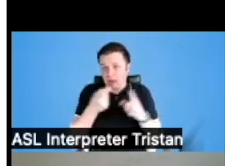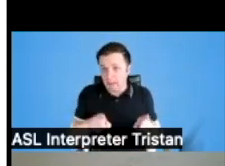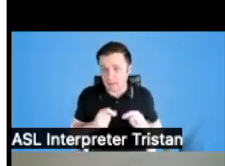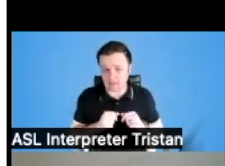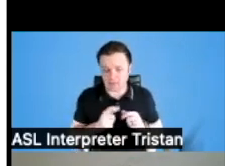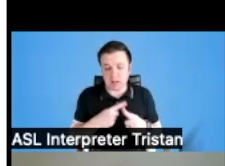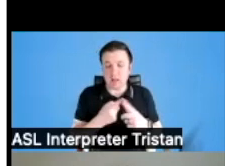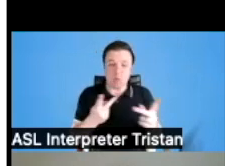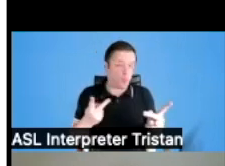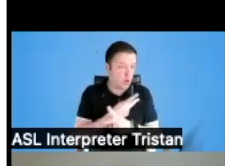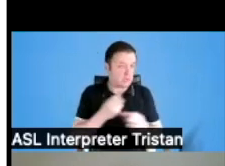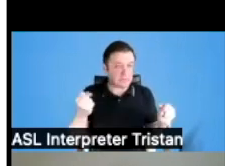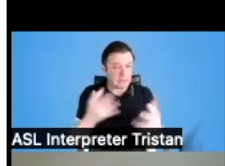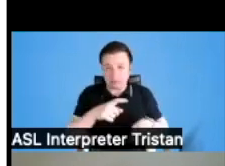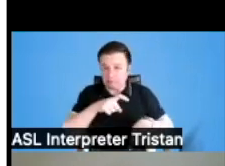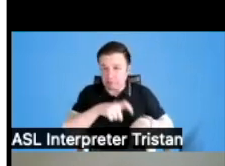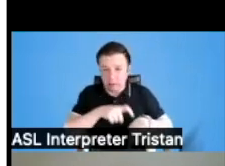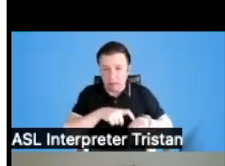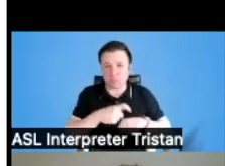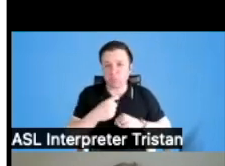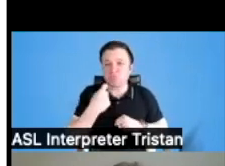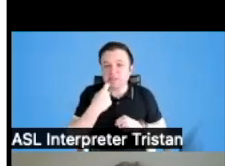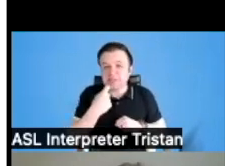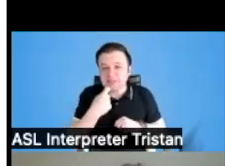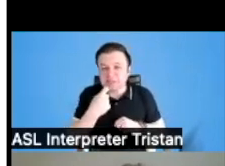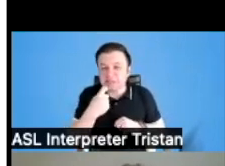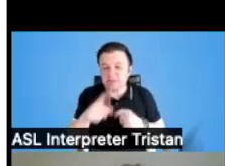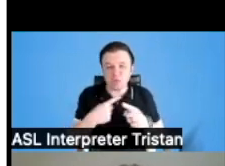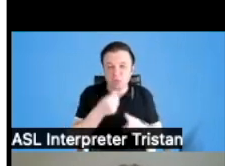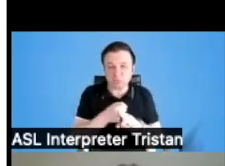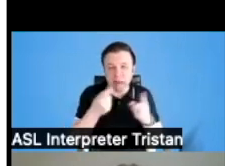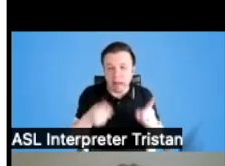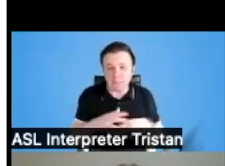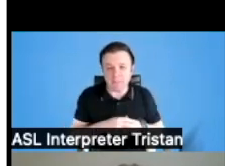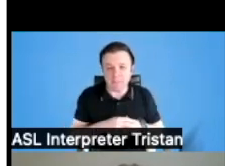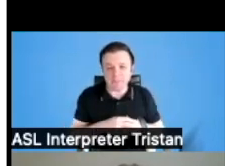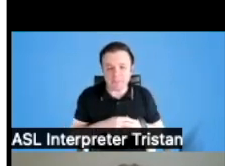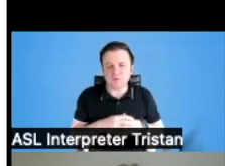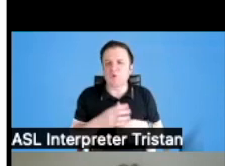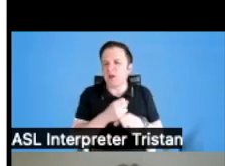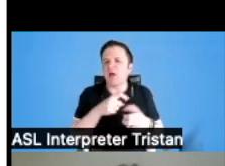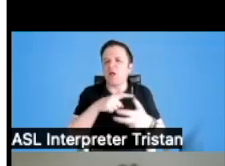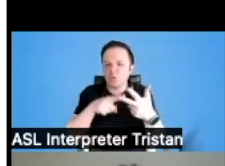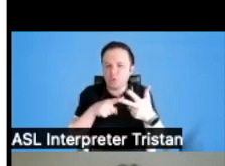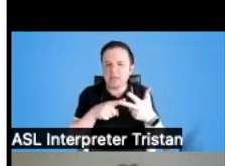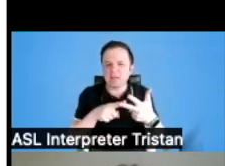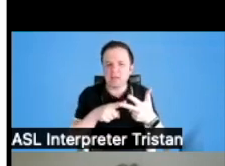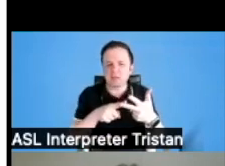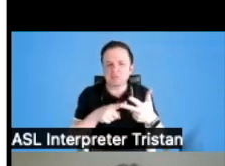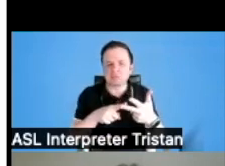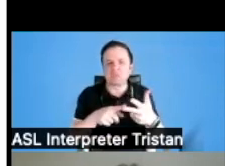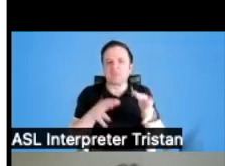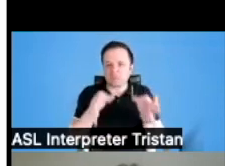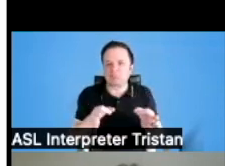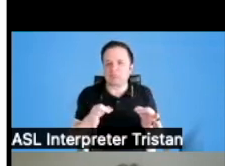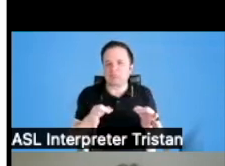scariest time, the most recent time. So we got at least 3 distinct events and experiences.